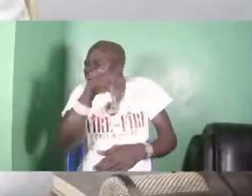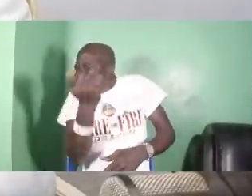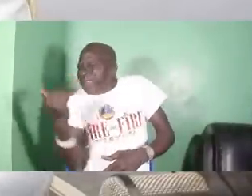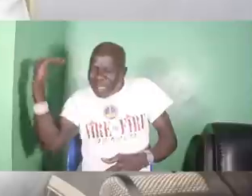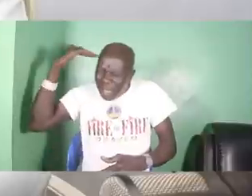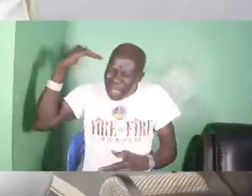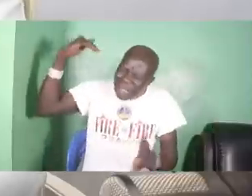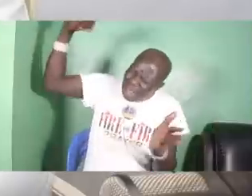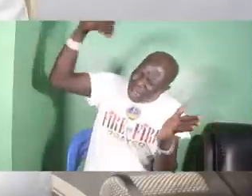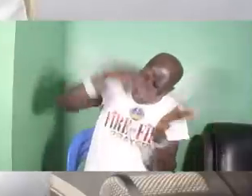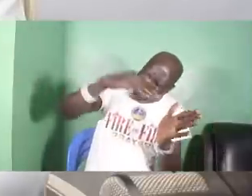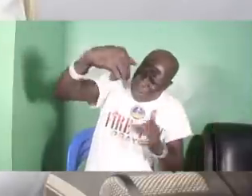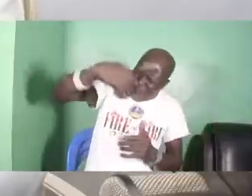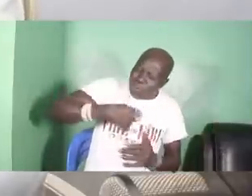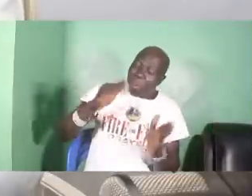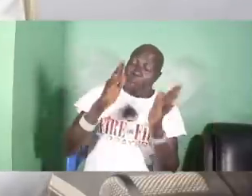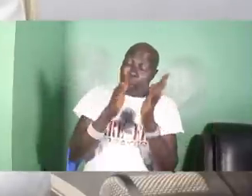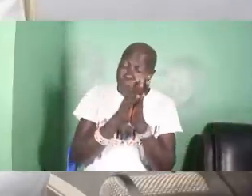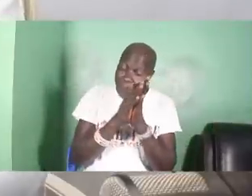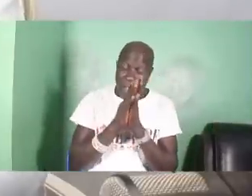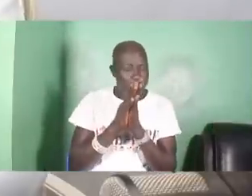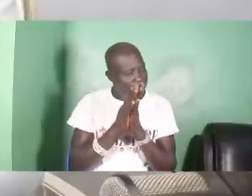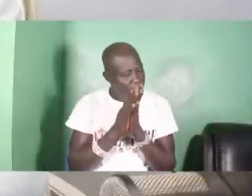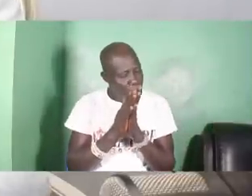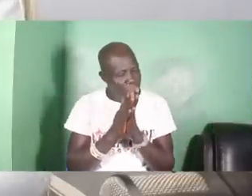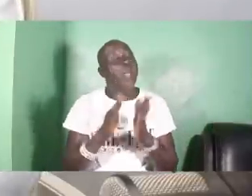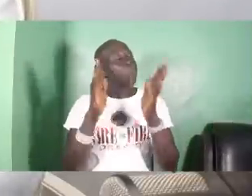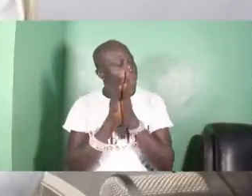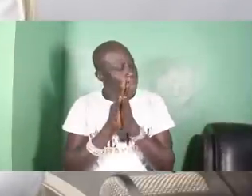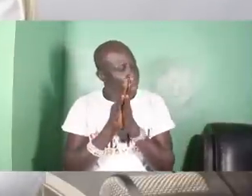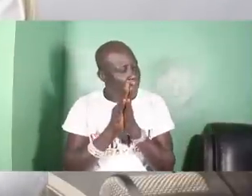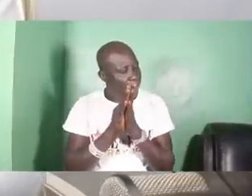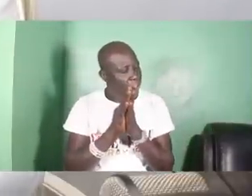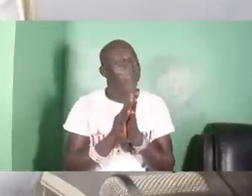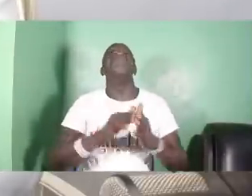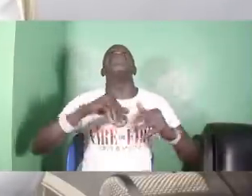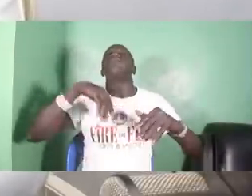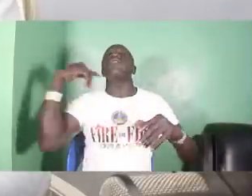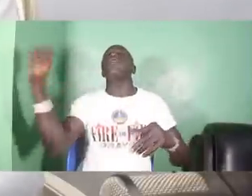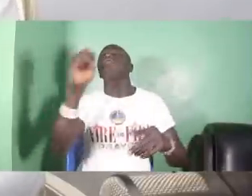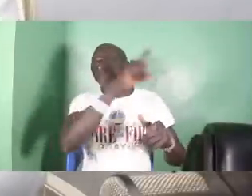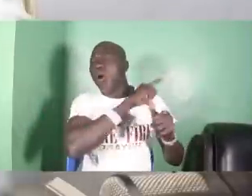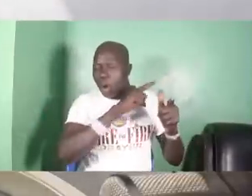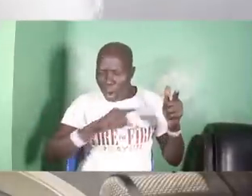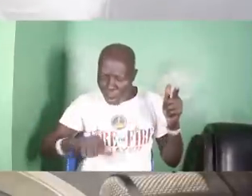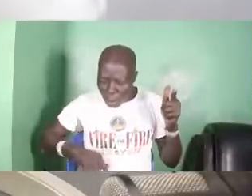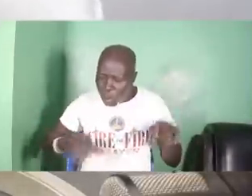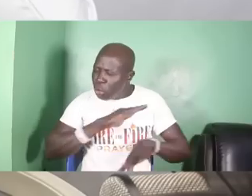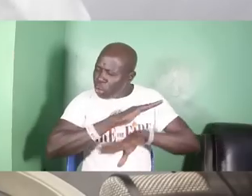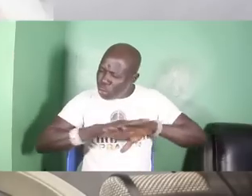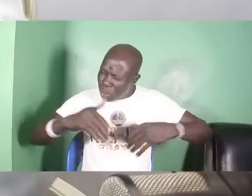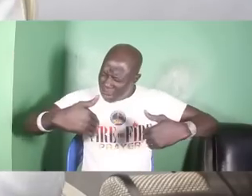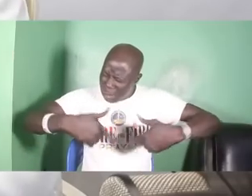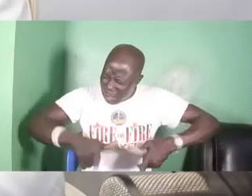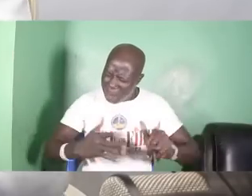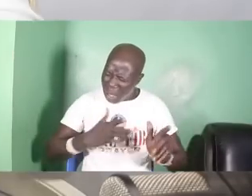have head of antagonist. Pray that prayer. Pray the prayer. Pray the prayer. Ah,